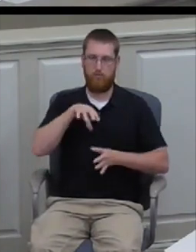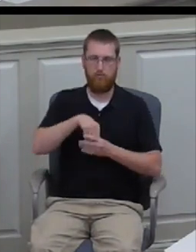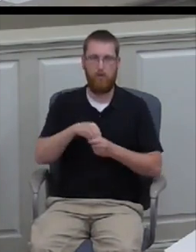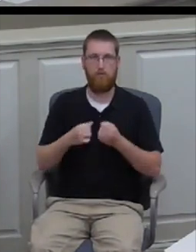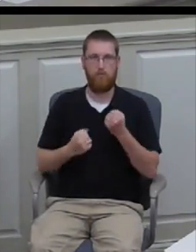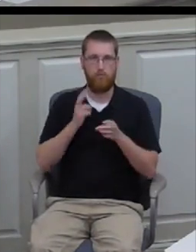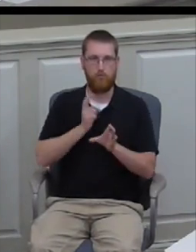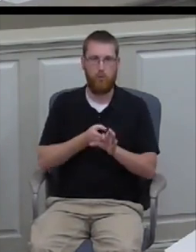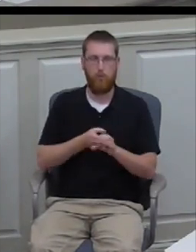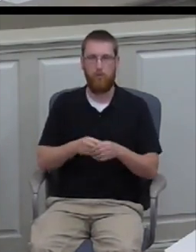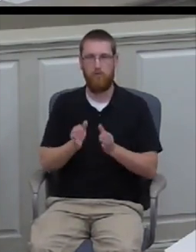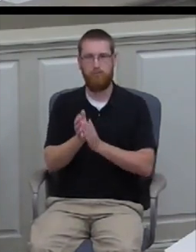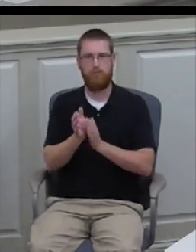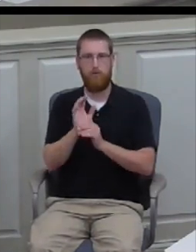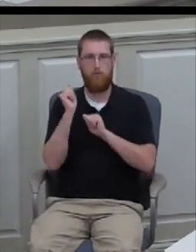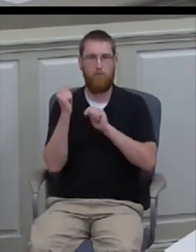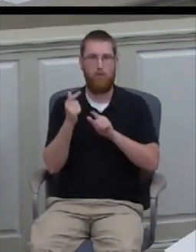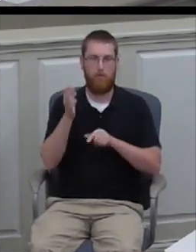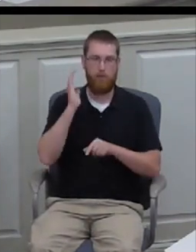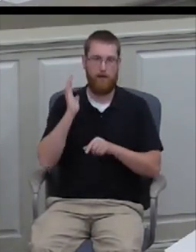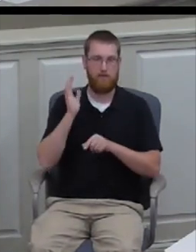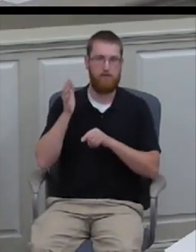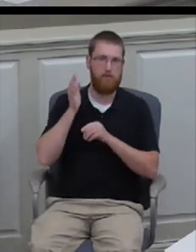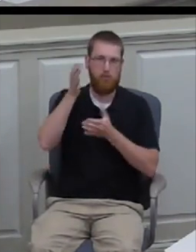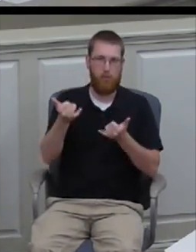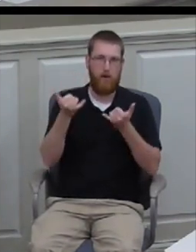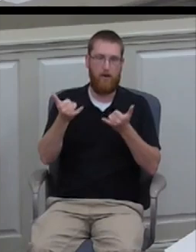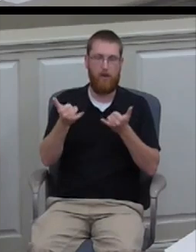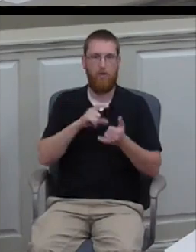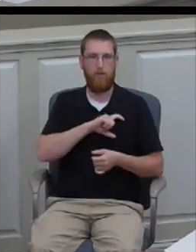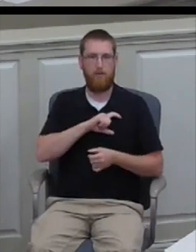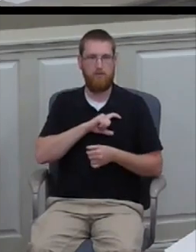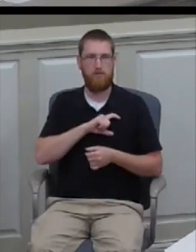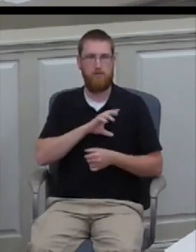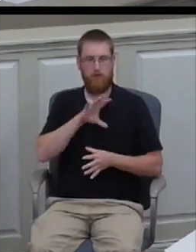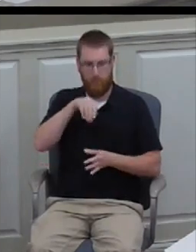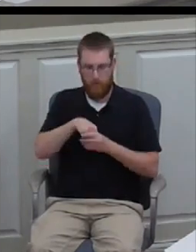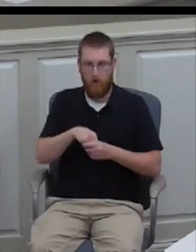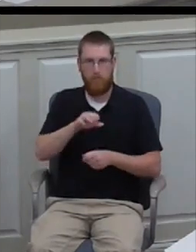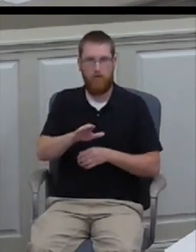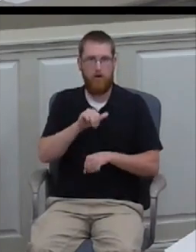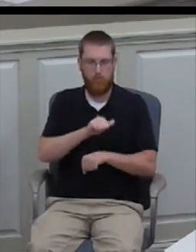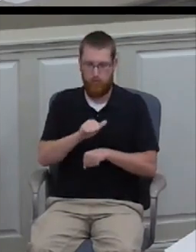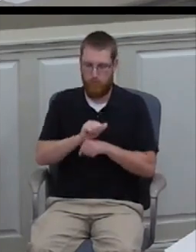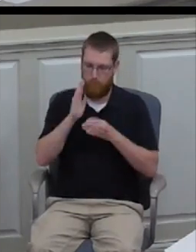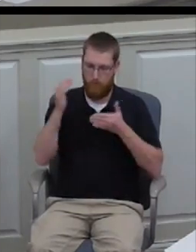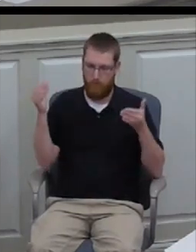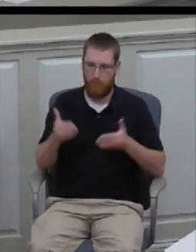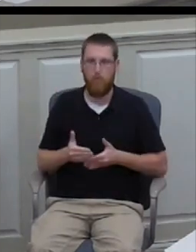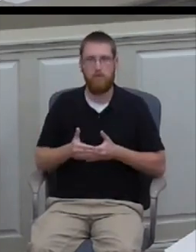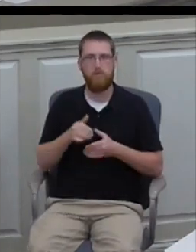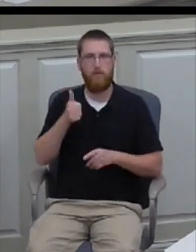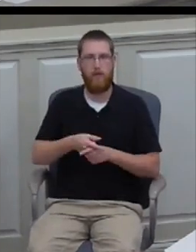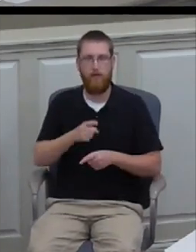commemorating law enforcement officers, past and present, who by their faithful and loyal devotion to their responsibilities have rendered